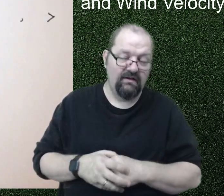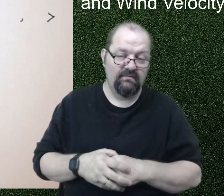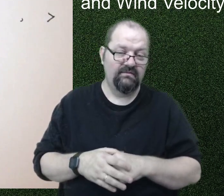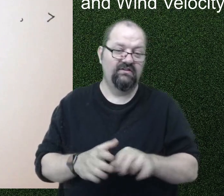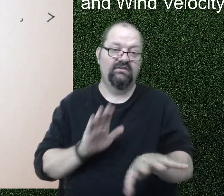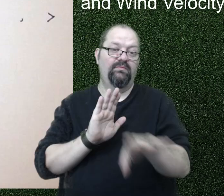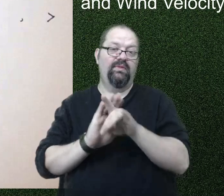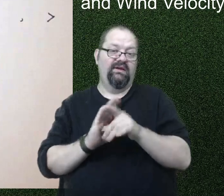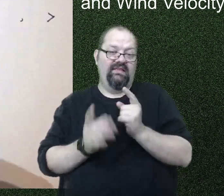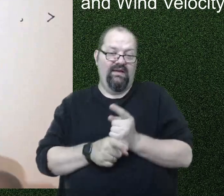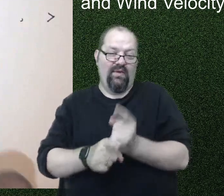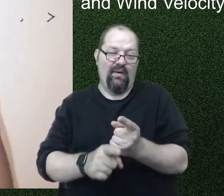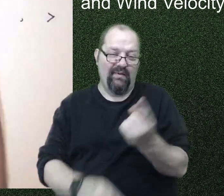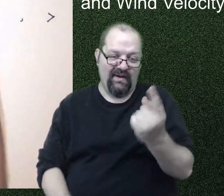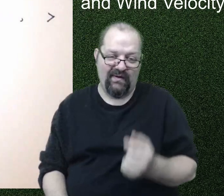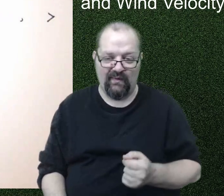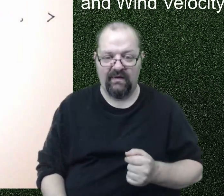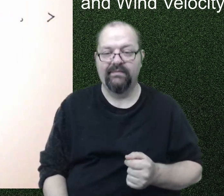choose the appropriate one.